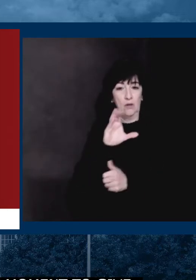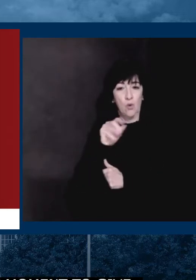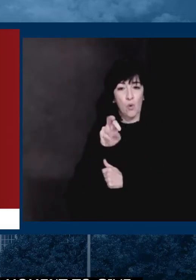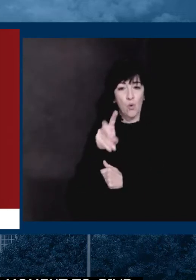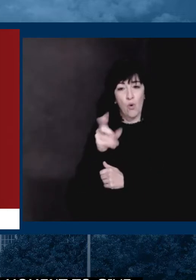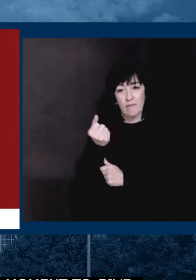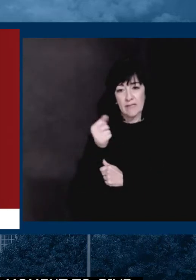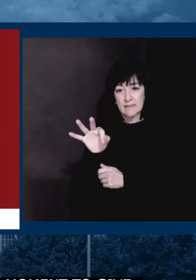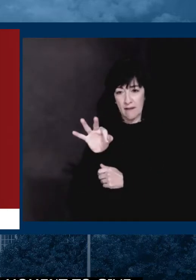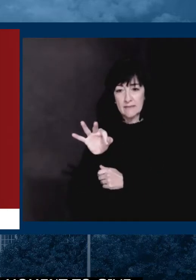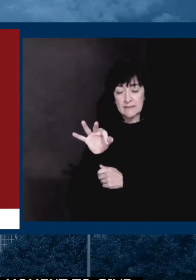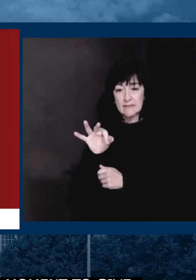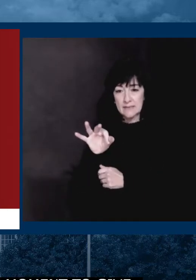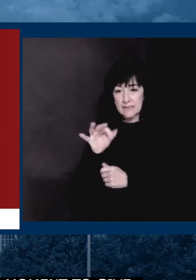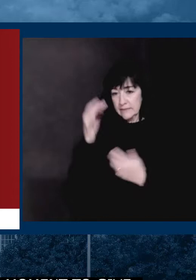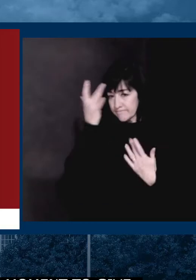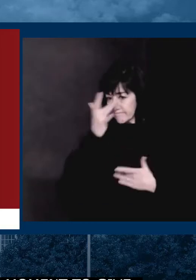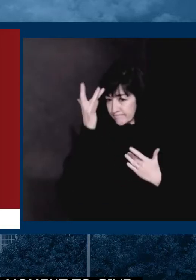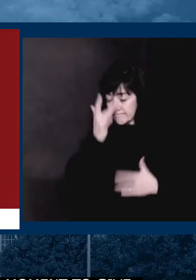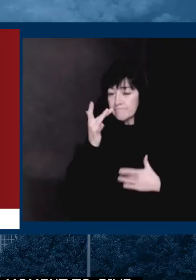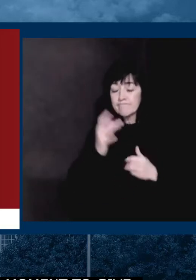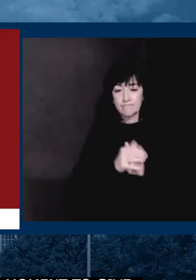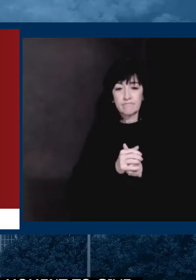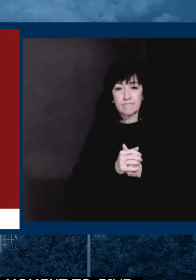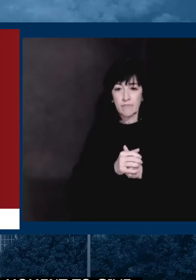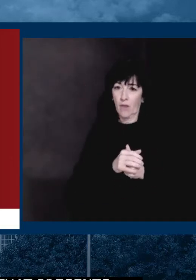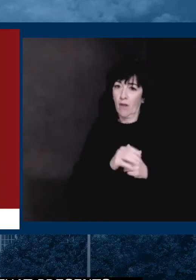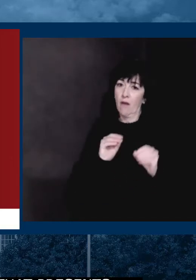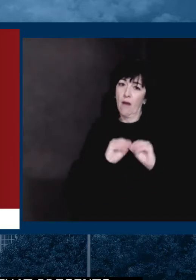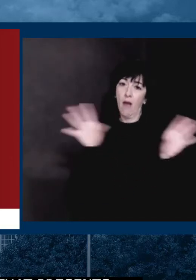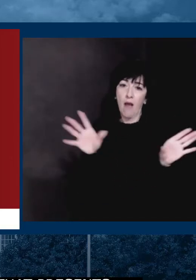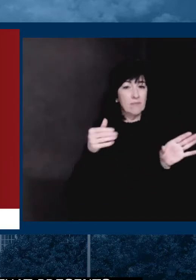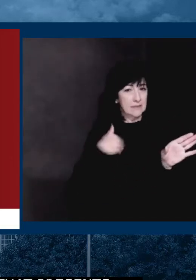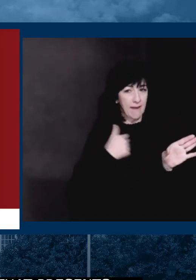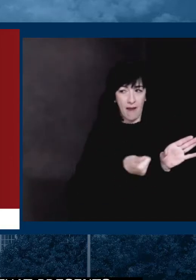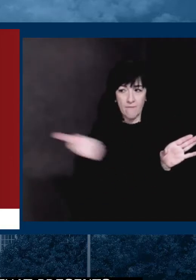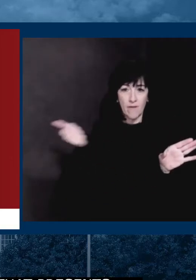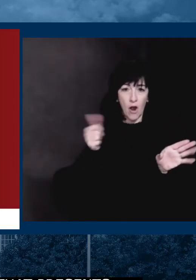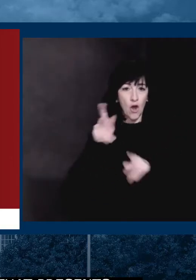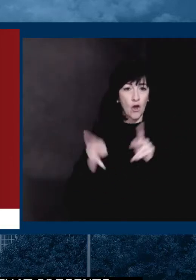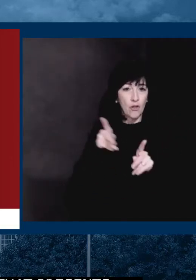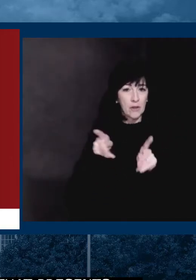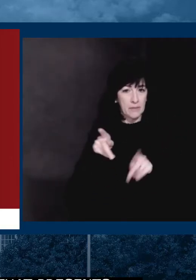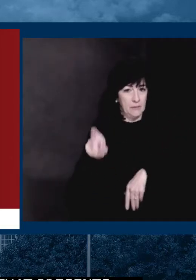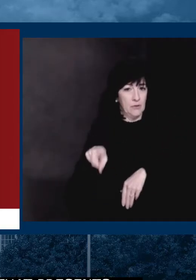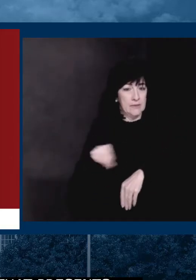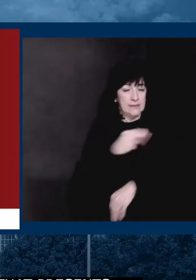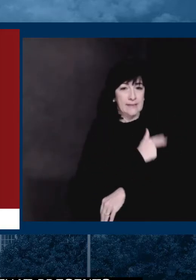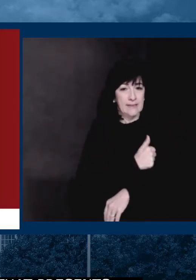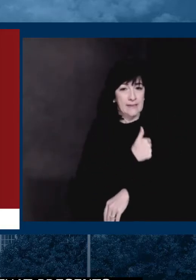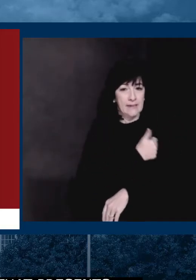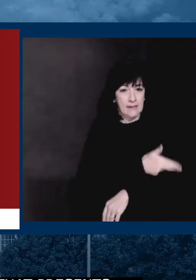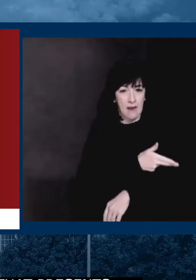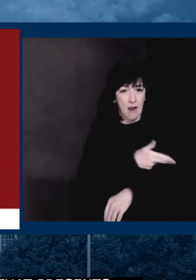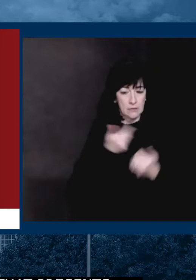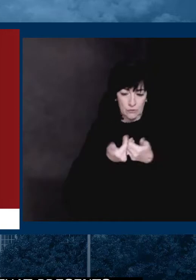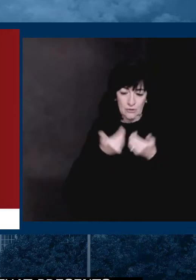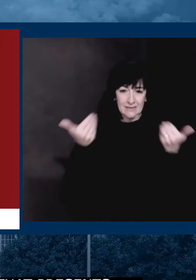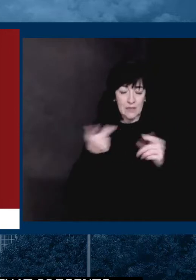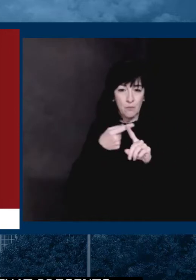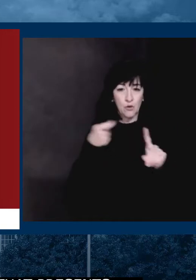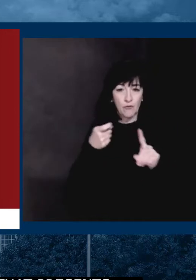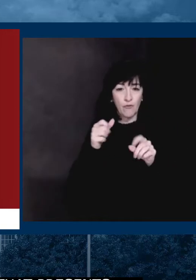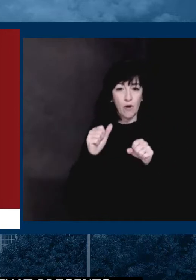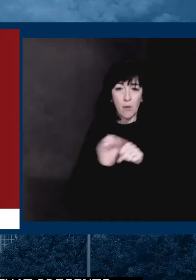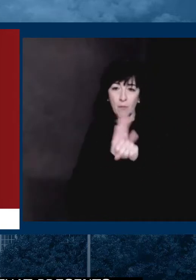They obviously have lots of other folks that need hospitalization that have to be accommodated as well.